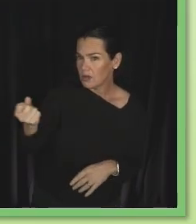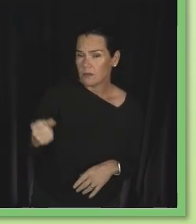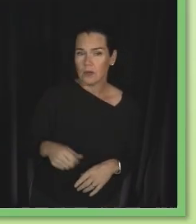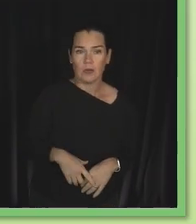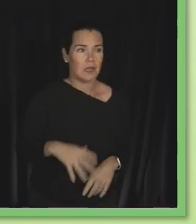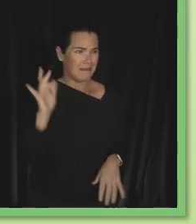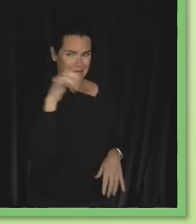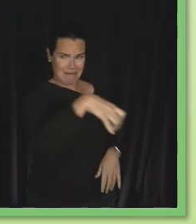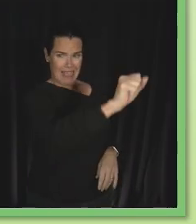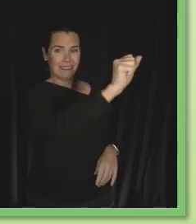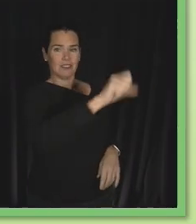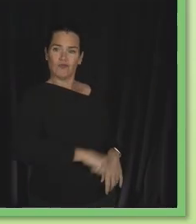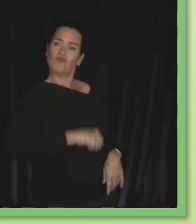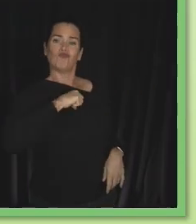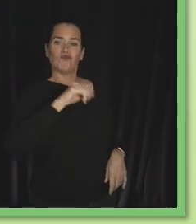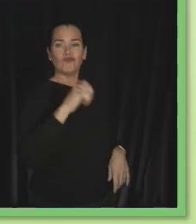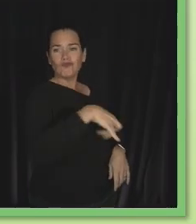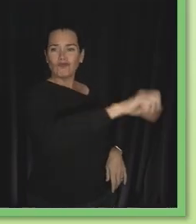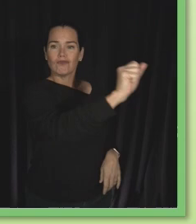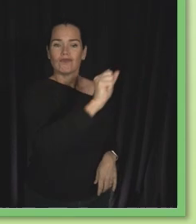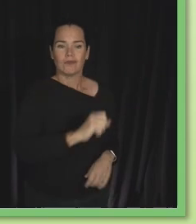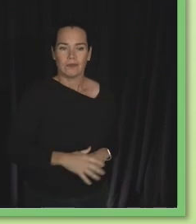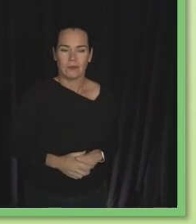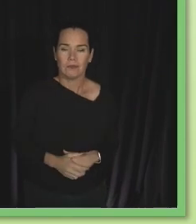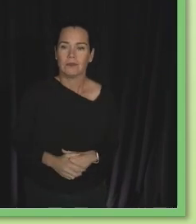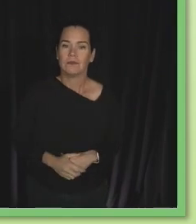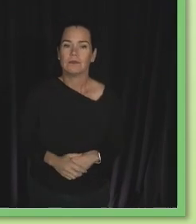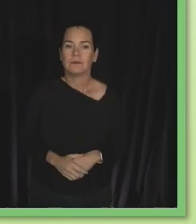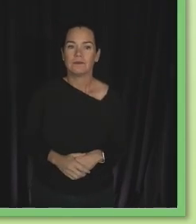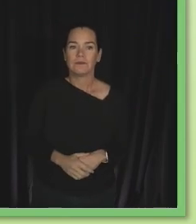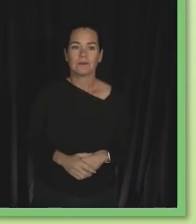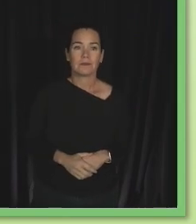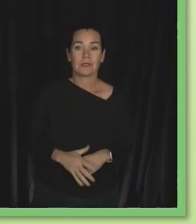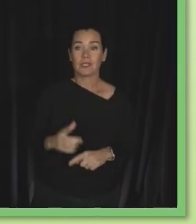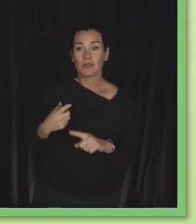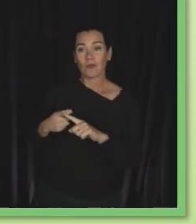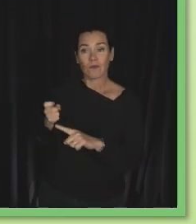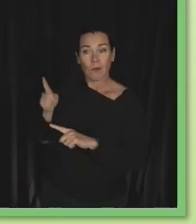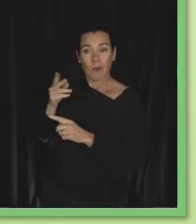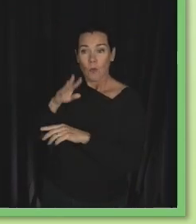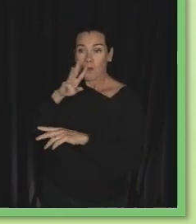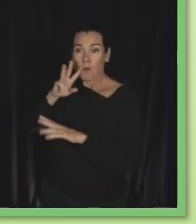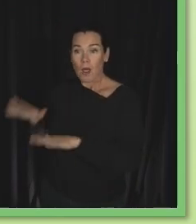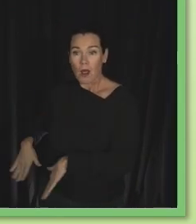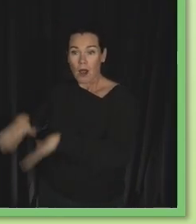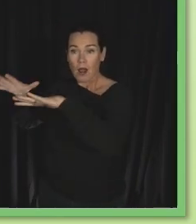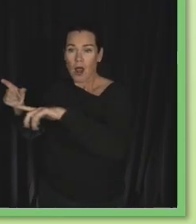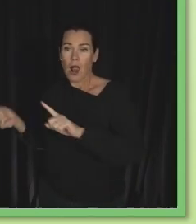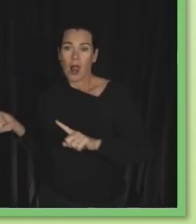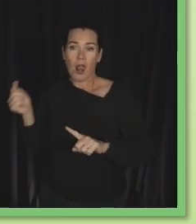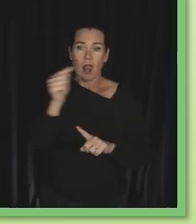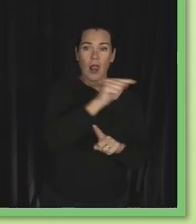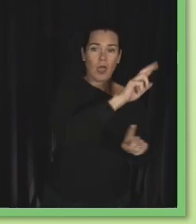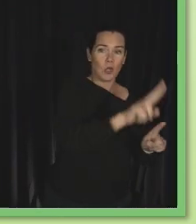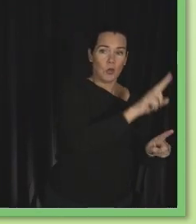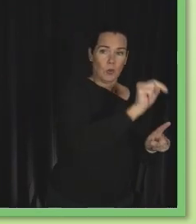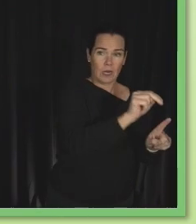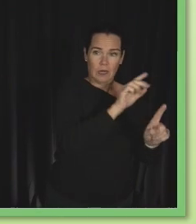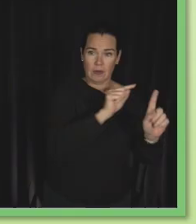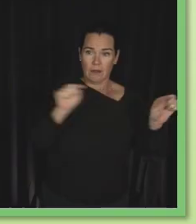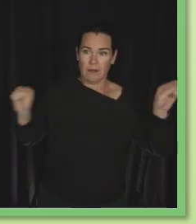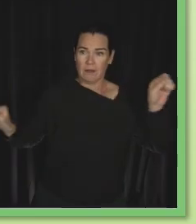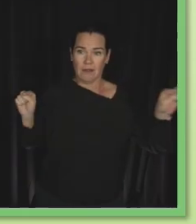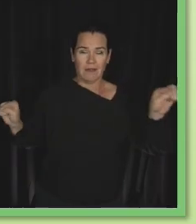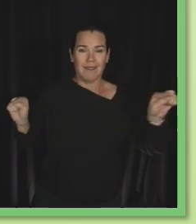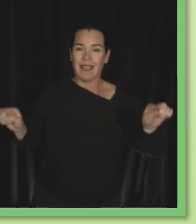proud yes. So from the floods of Kerala to the halls of the United Nations, the journey